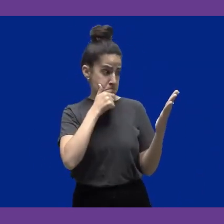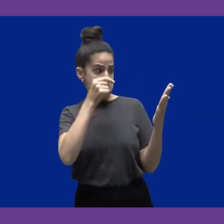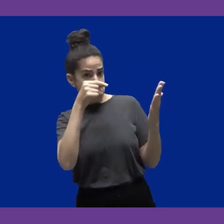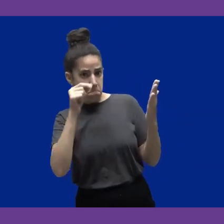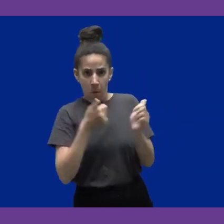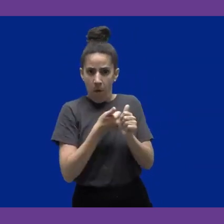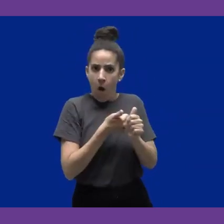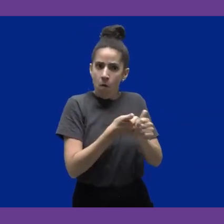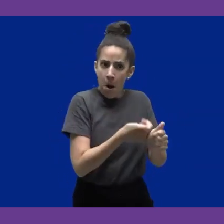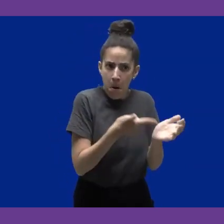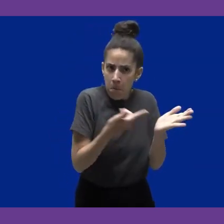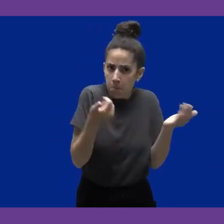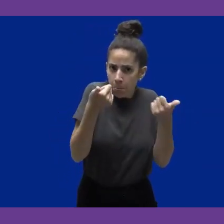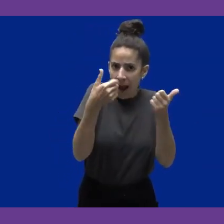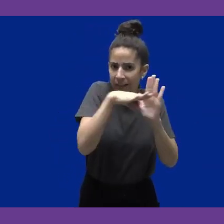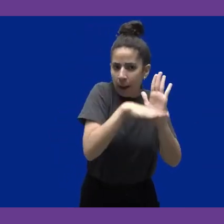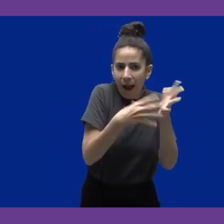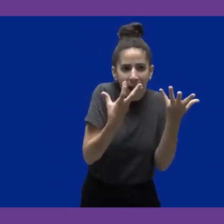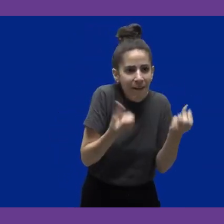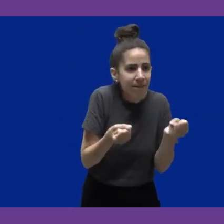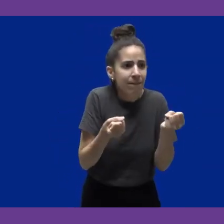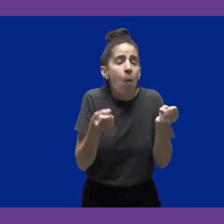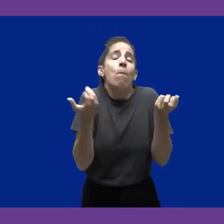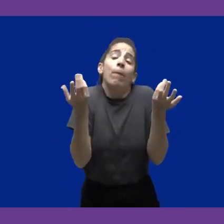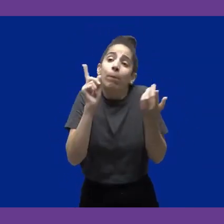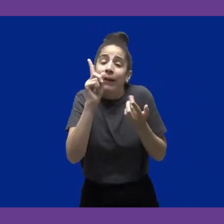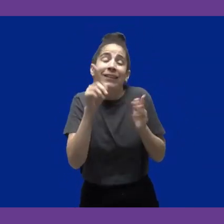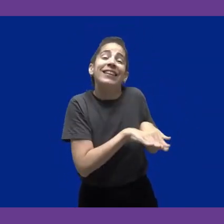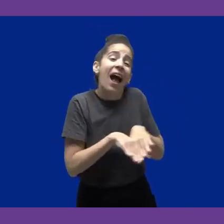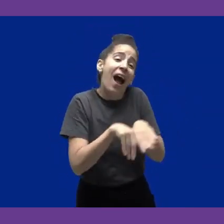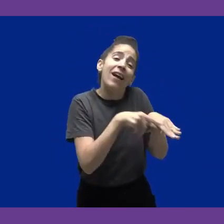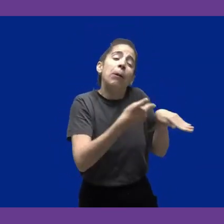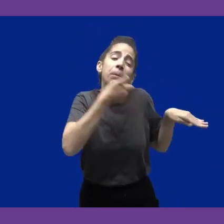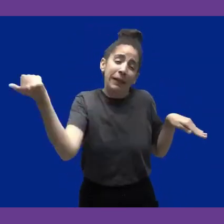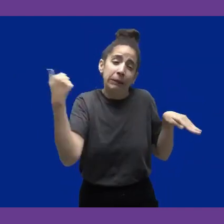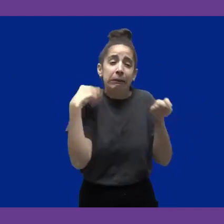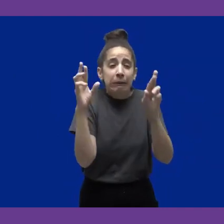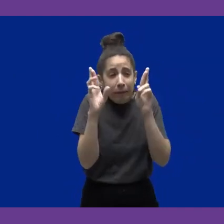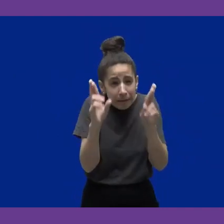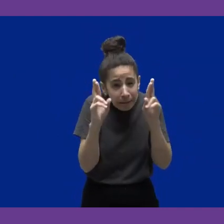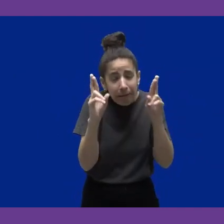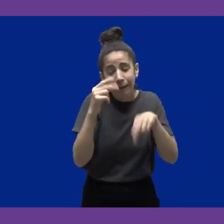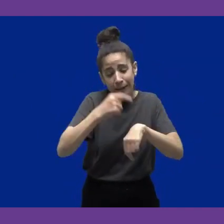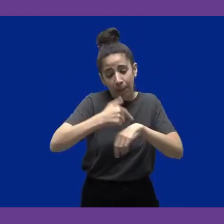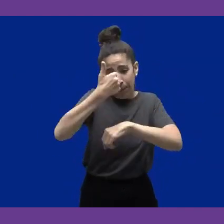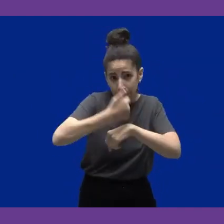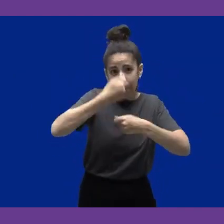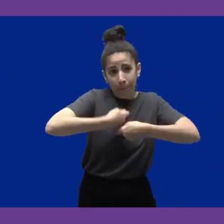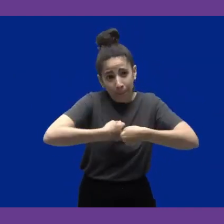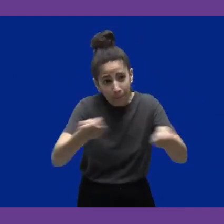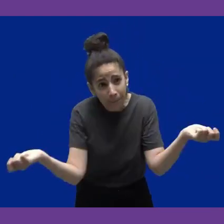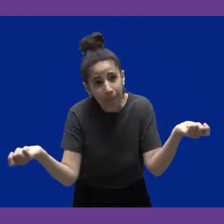place because that would make things easier for all of us. But since they are not, you need to